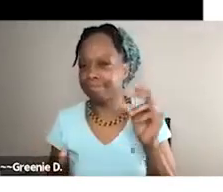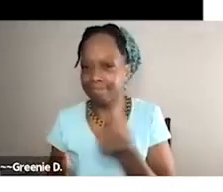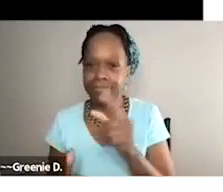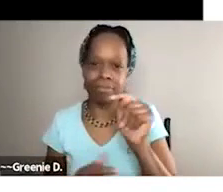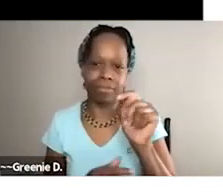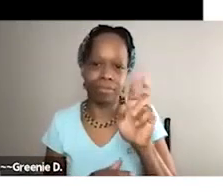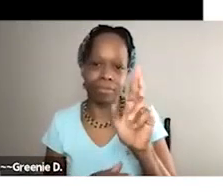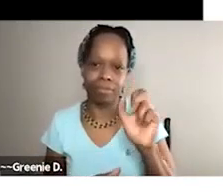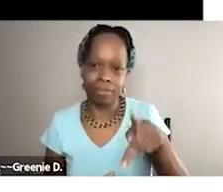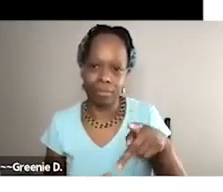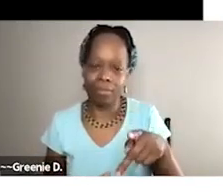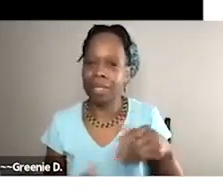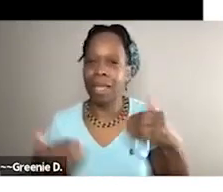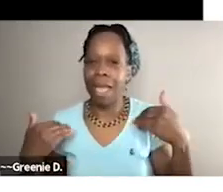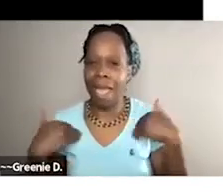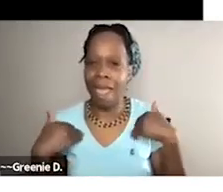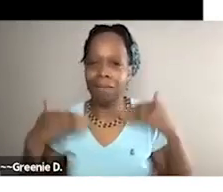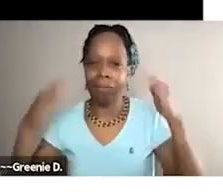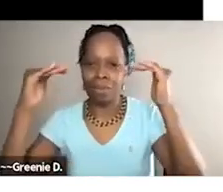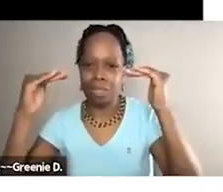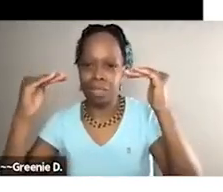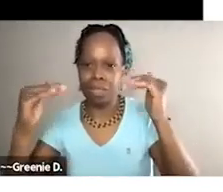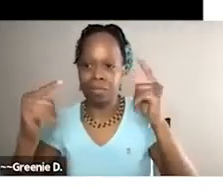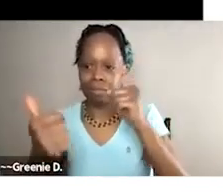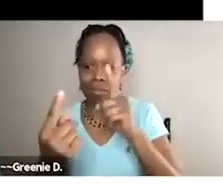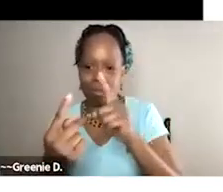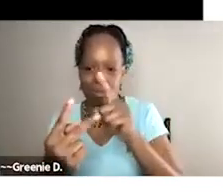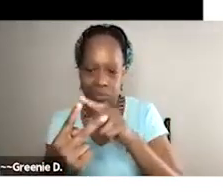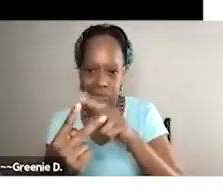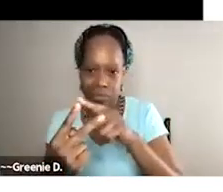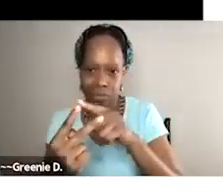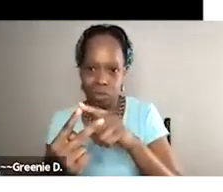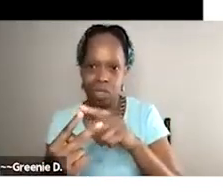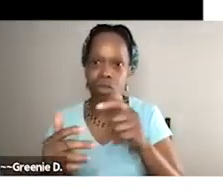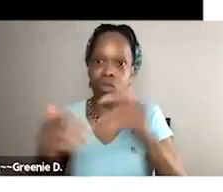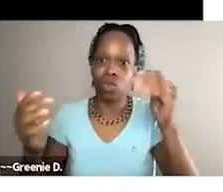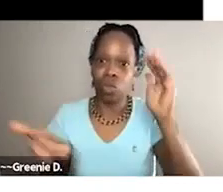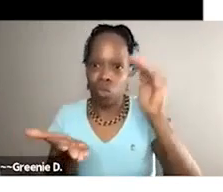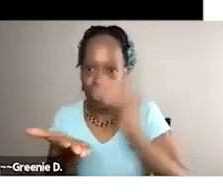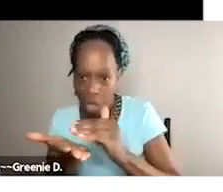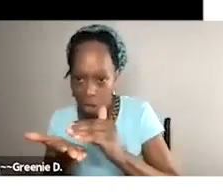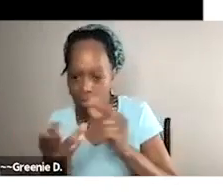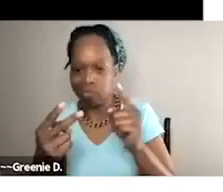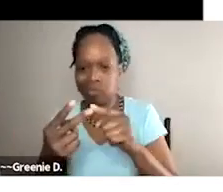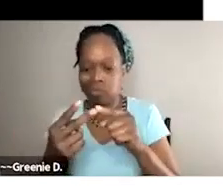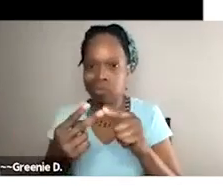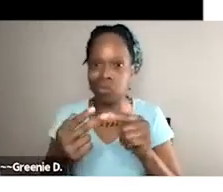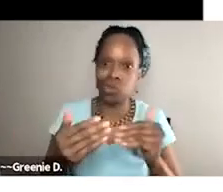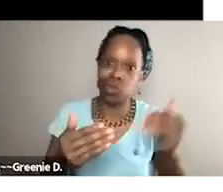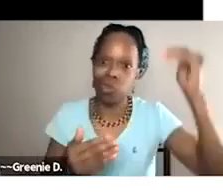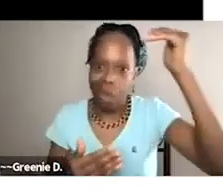low or too high, largely on the basis of the disability alone. So if we're assigning